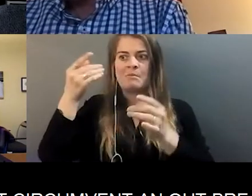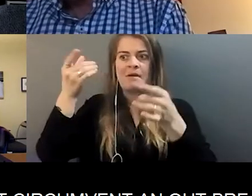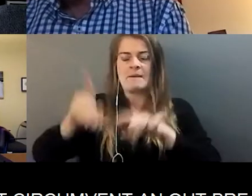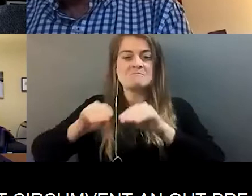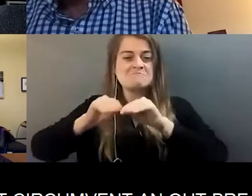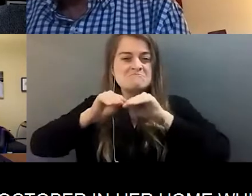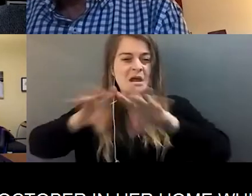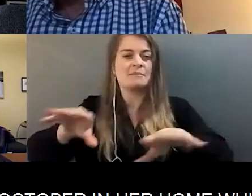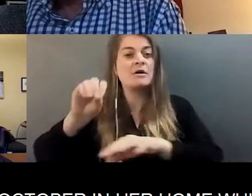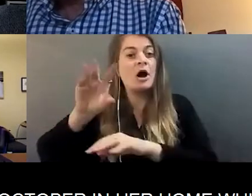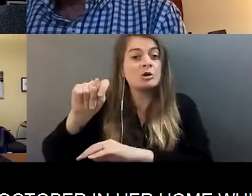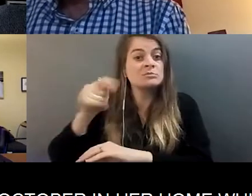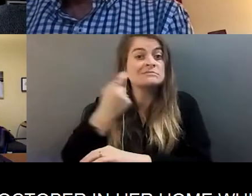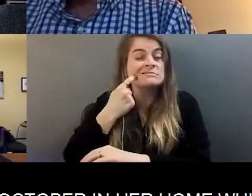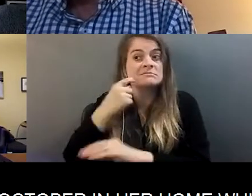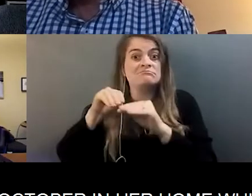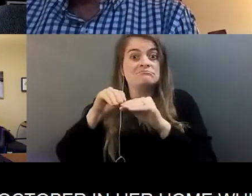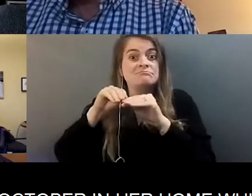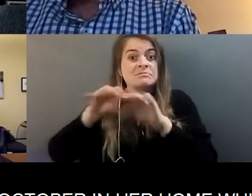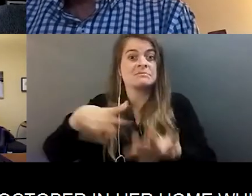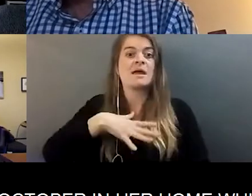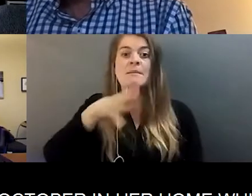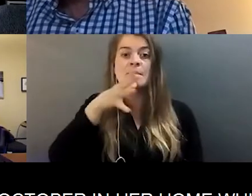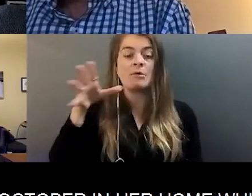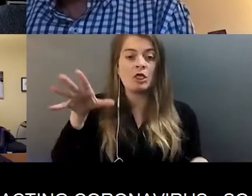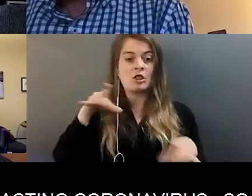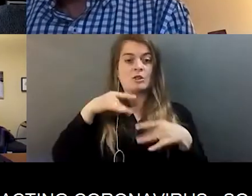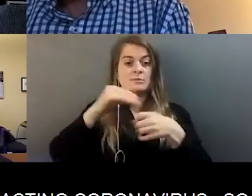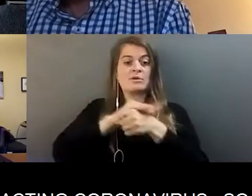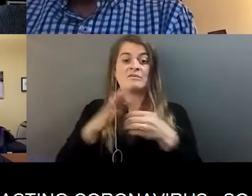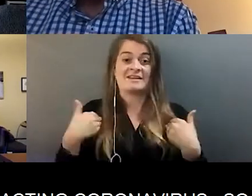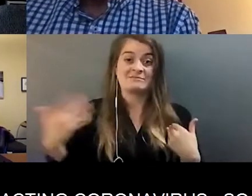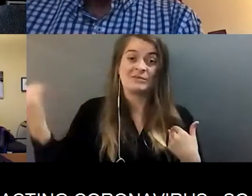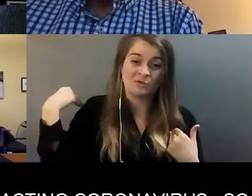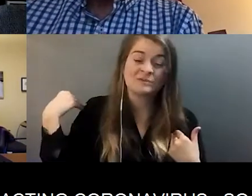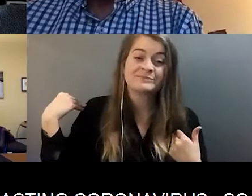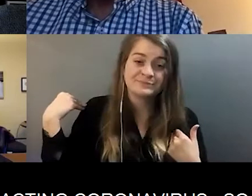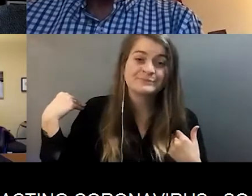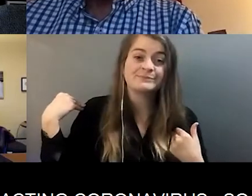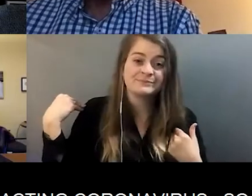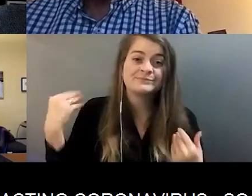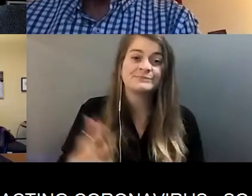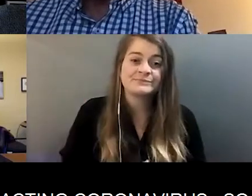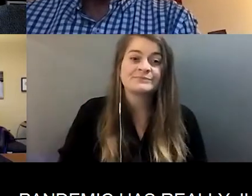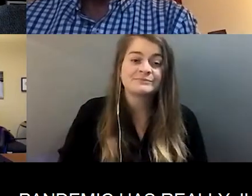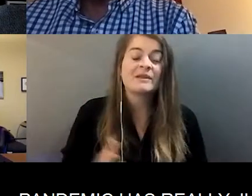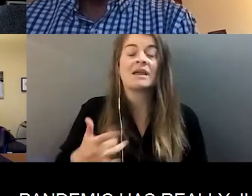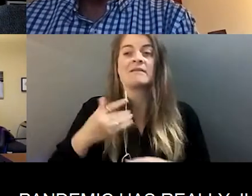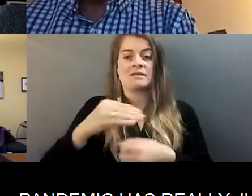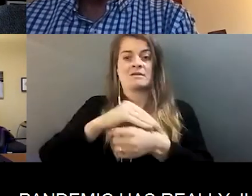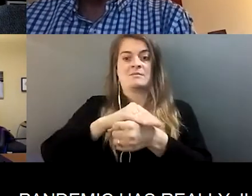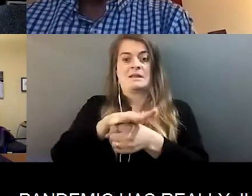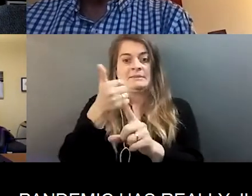in her home, which resulted in my mom contracting coronavirus. So I think that the pandemic has really